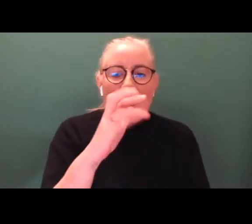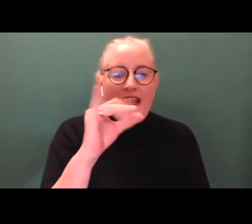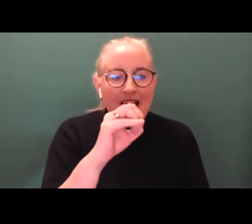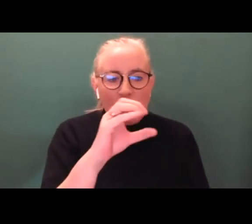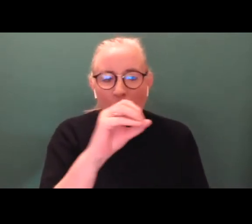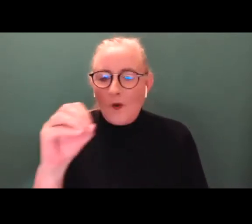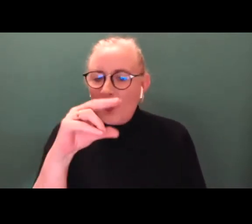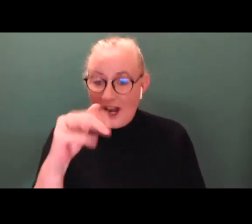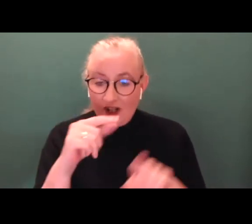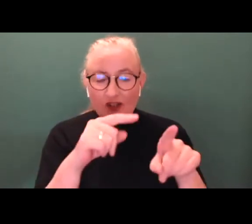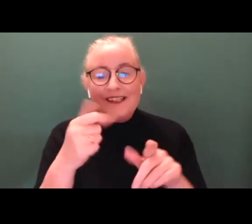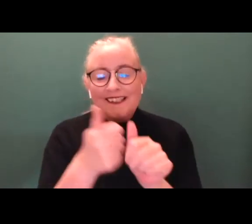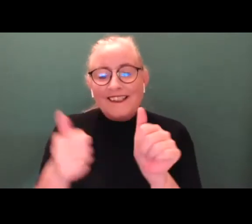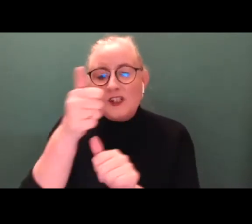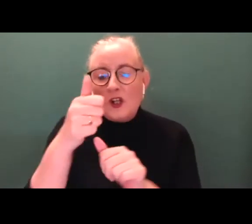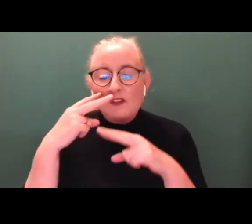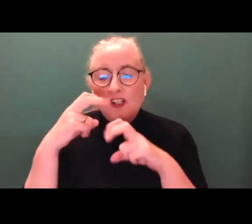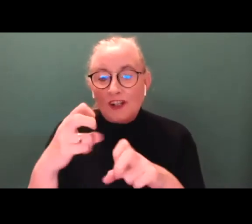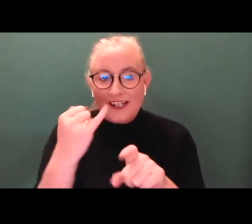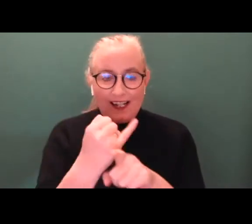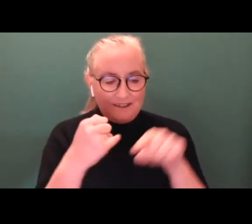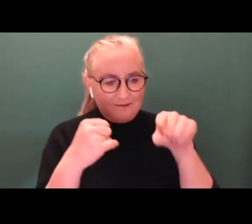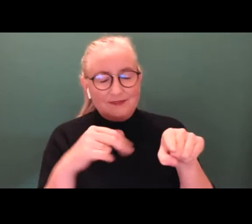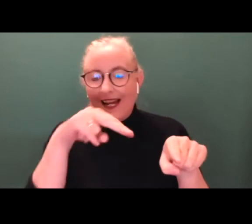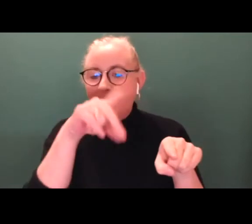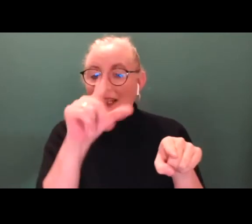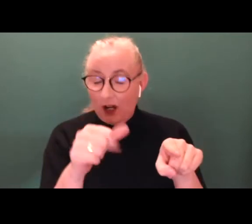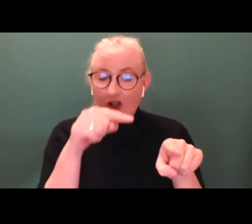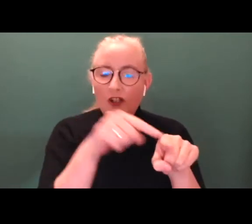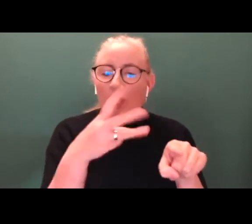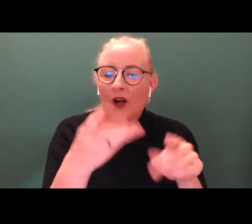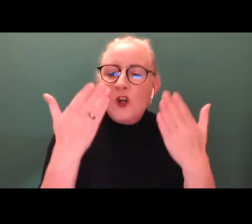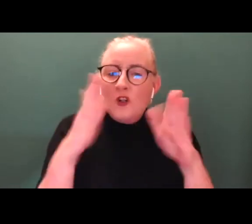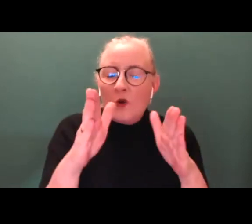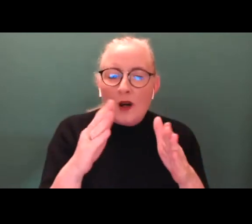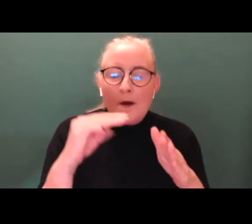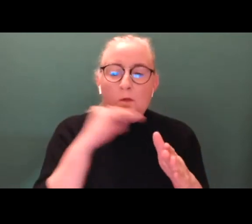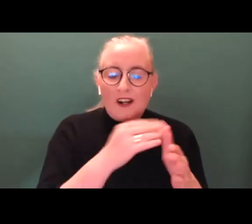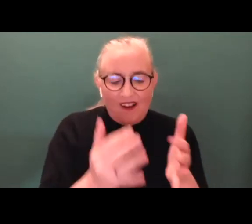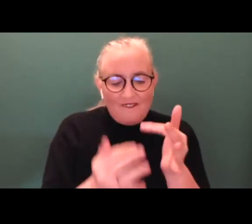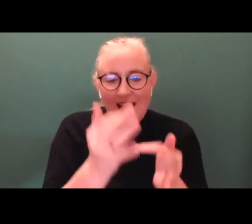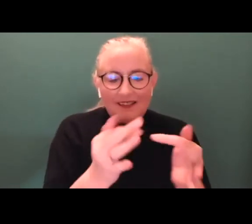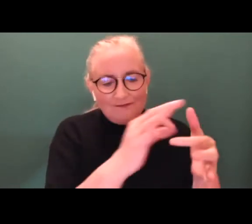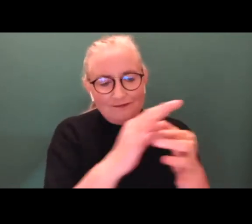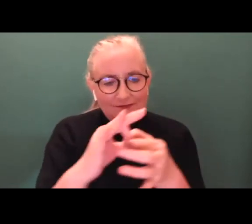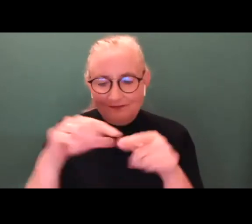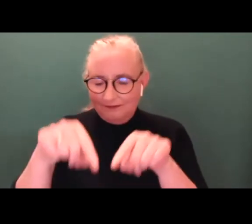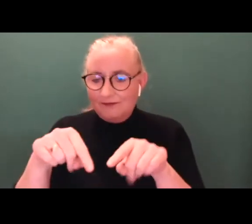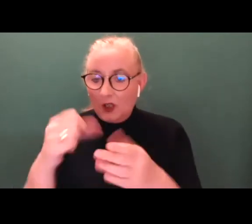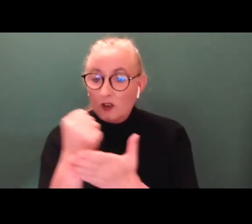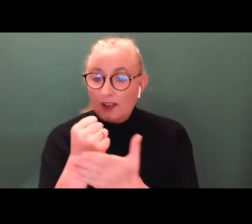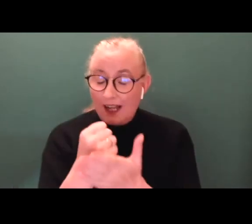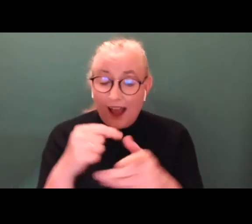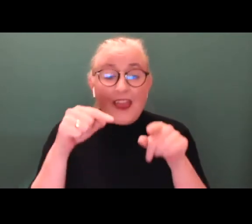is a senior research officer in the NDA, and she's going to outline the key findings of the study. And this will